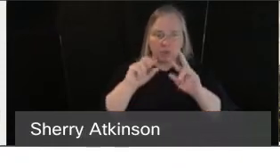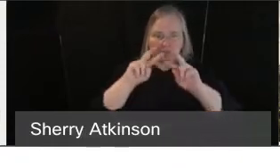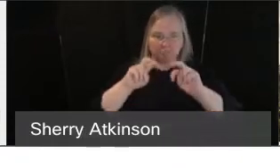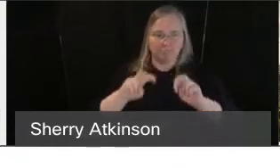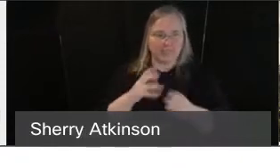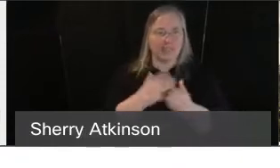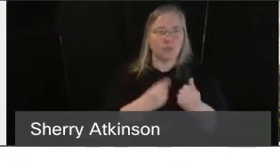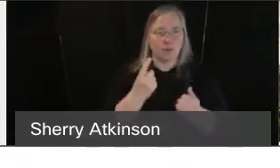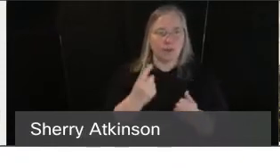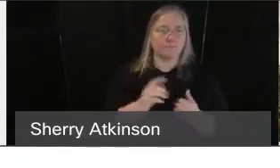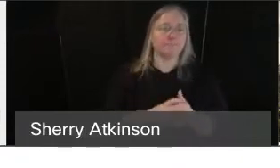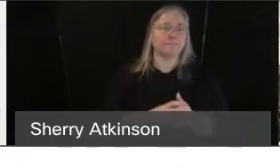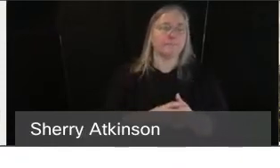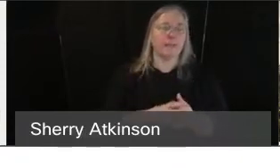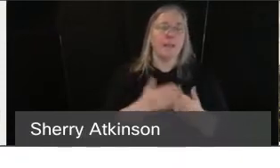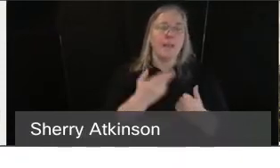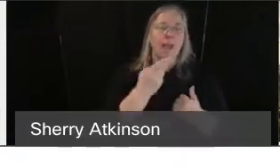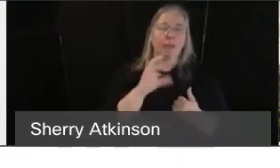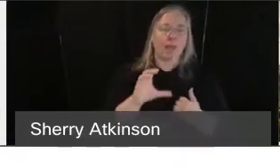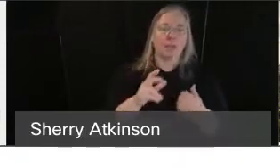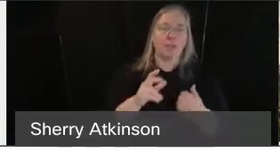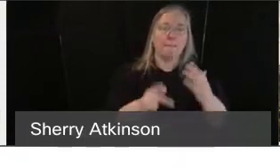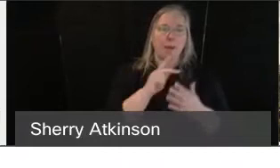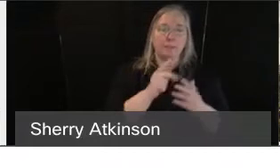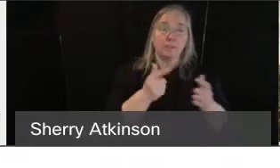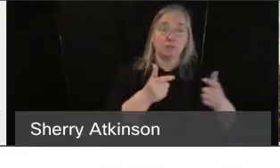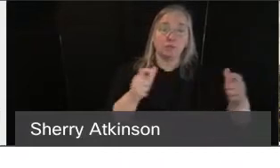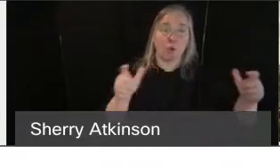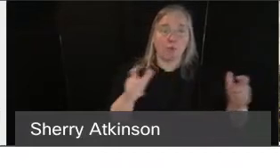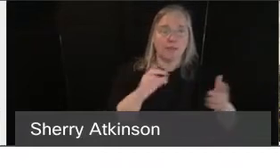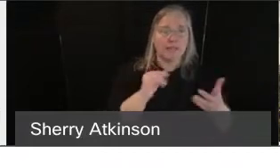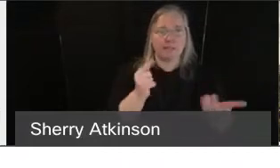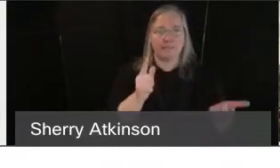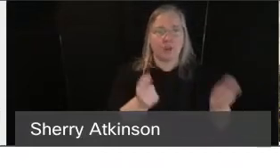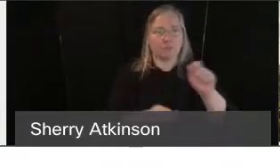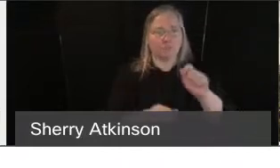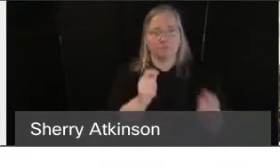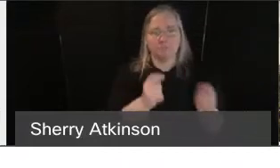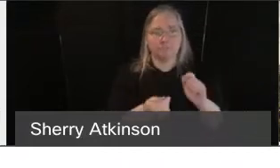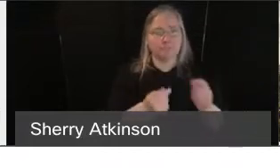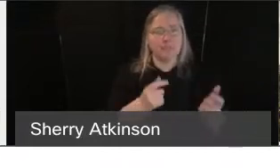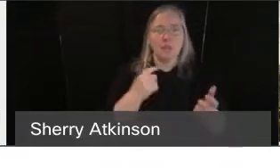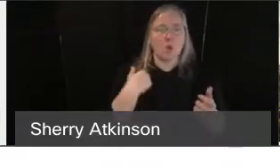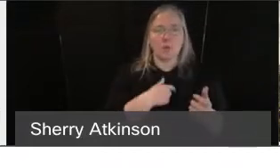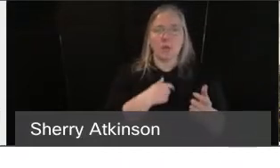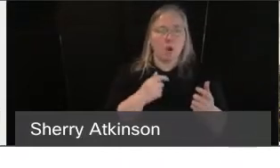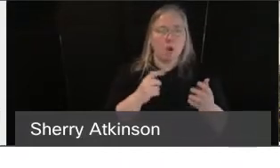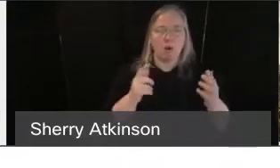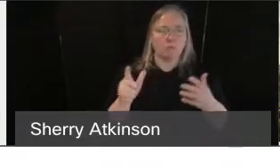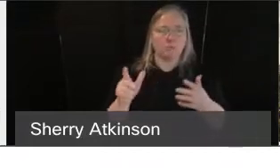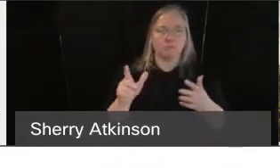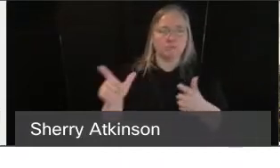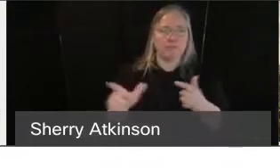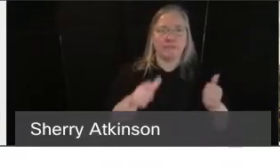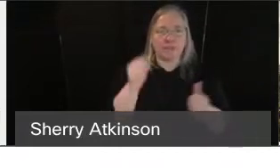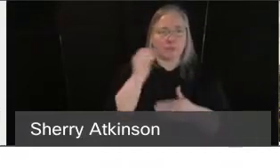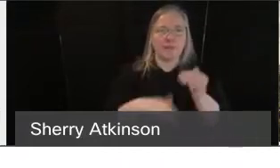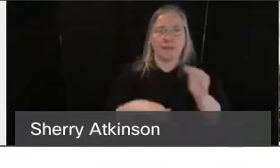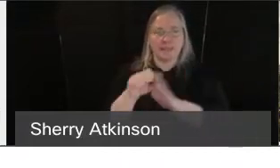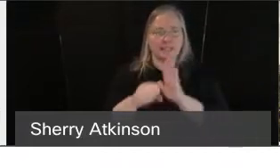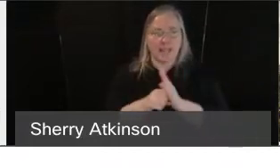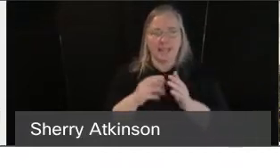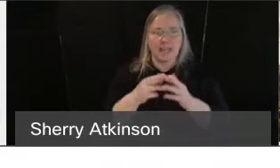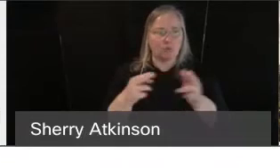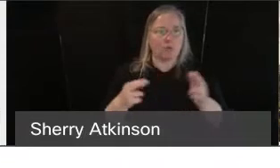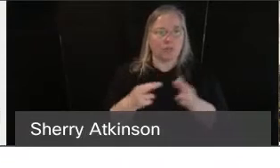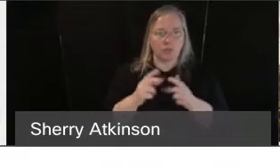Now, Howard County, population growth has been very dynamic. We are outpacing the state and the regions to the north and south